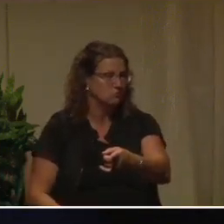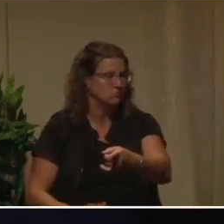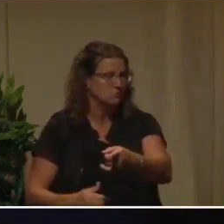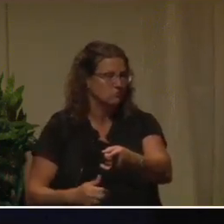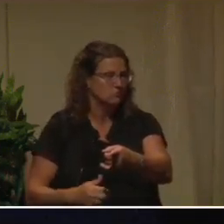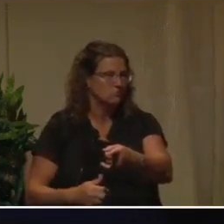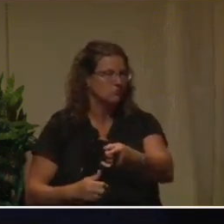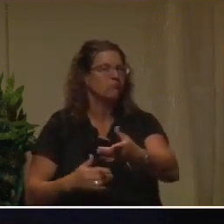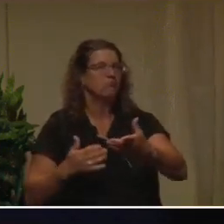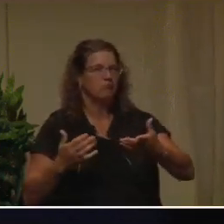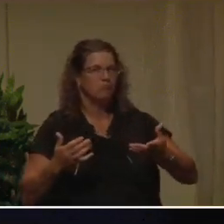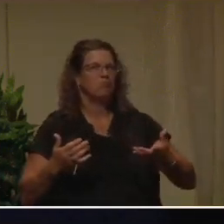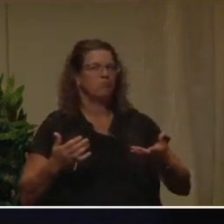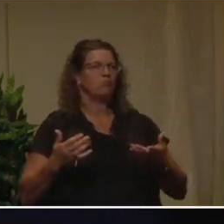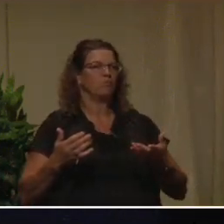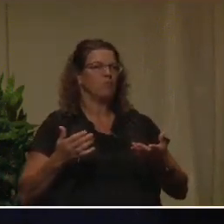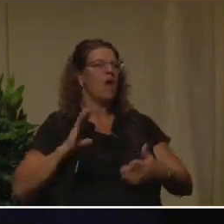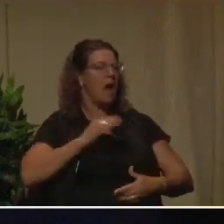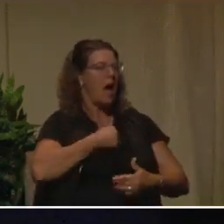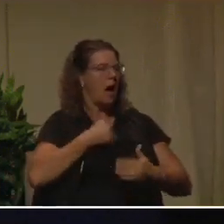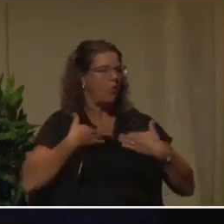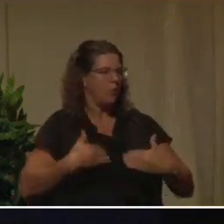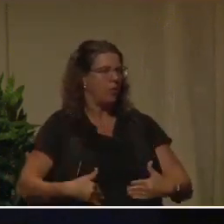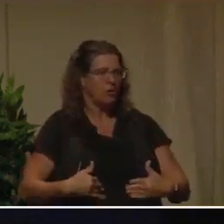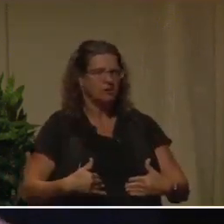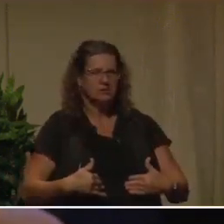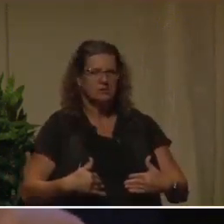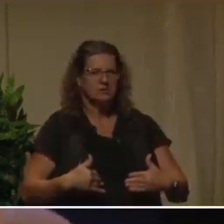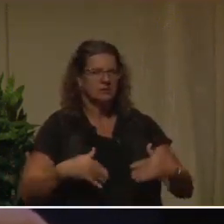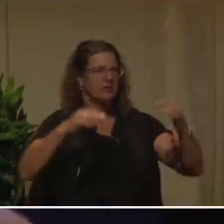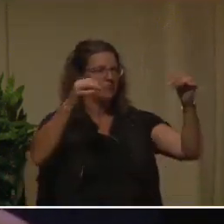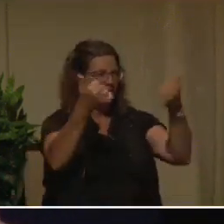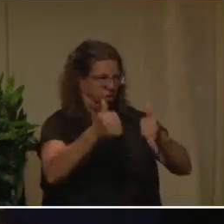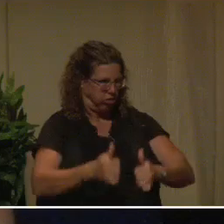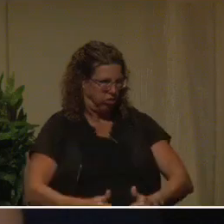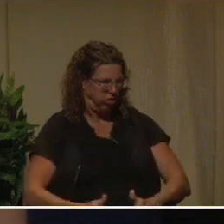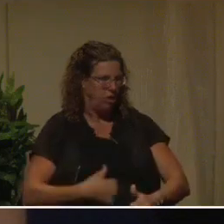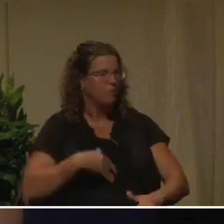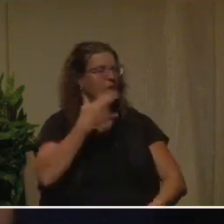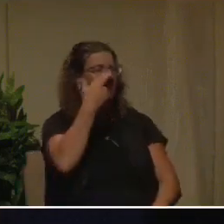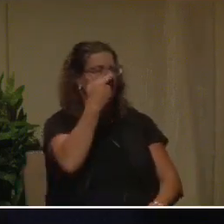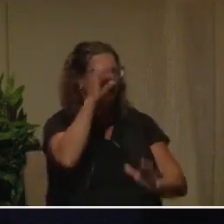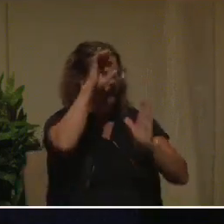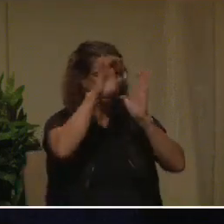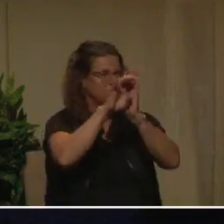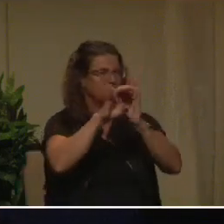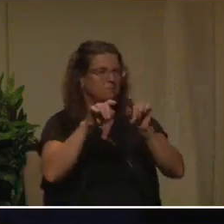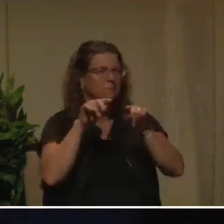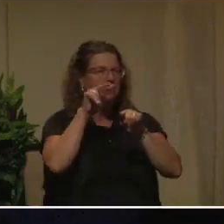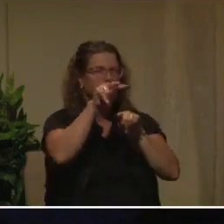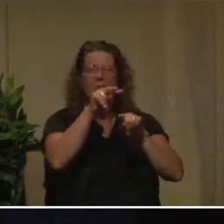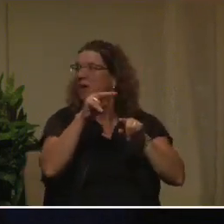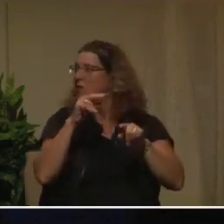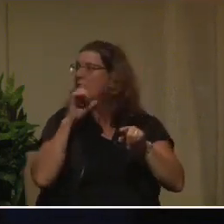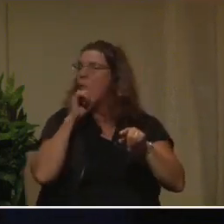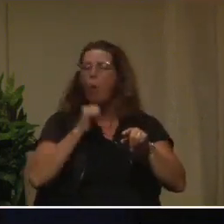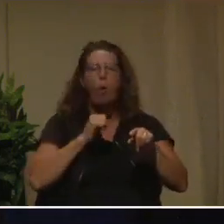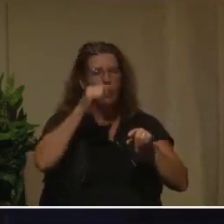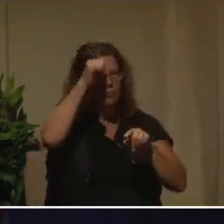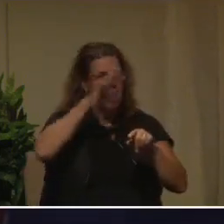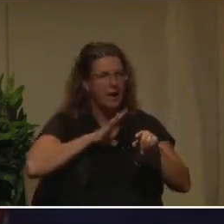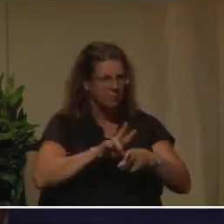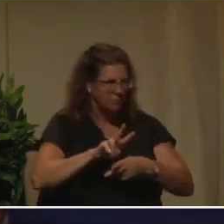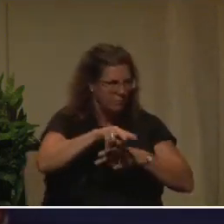seeing a cartoon. I thought it was funny. There was an old gentleman. He had bent over like this to tie his